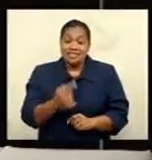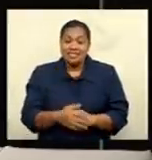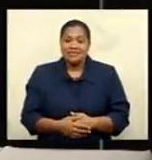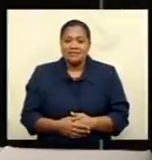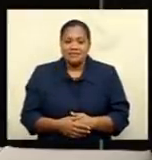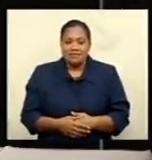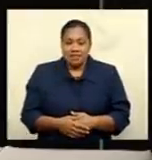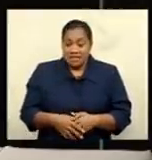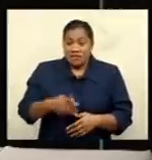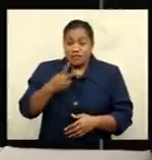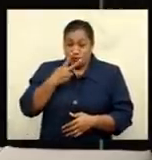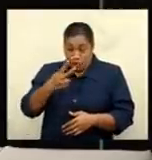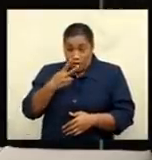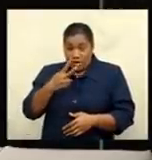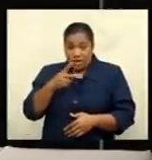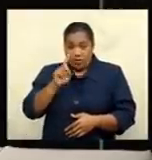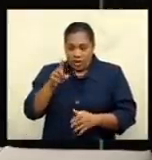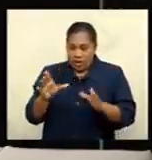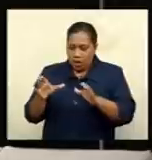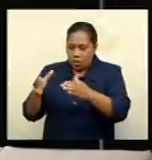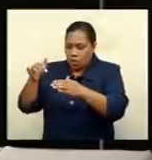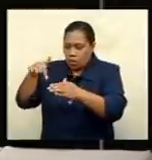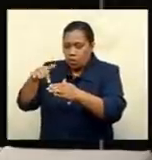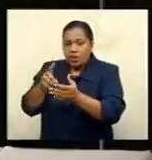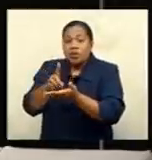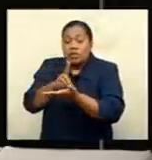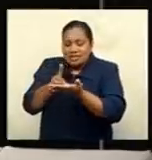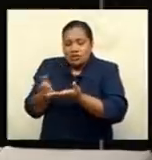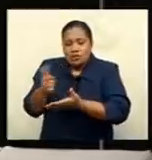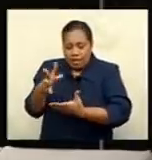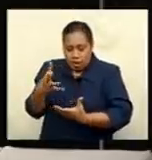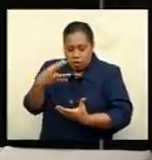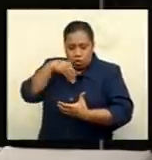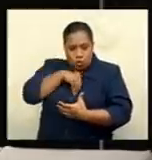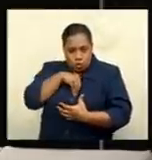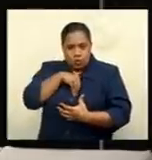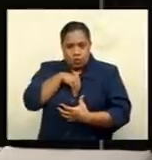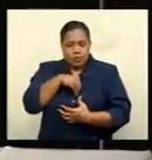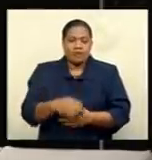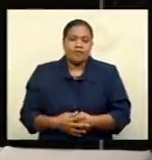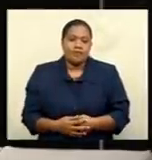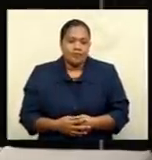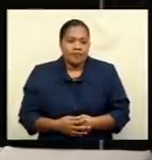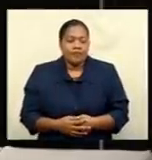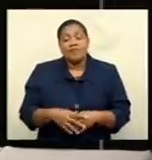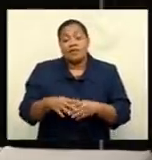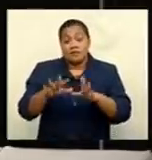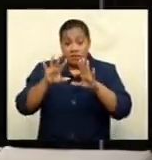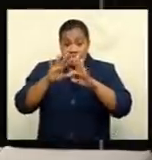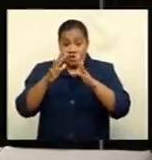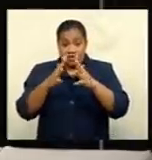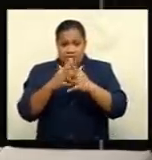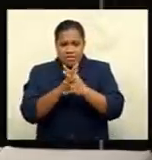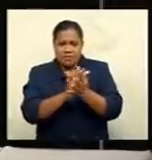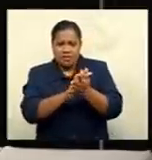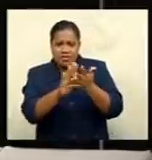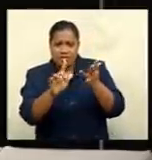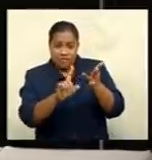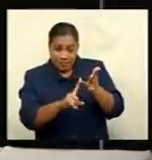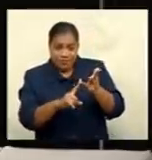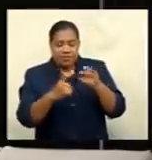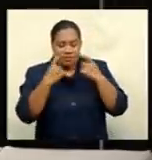classified smoking as a comorbidity. Christiana Uluwai reports the World Health Organization also reveals that